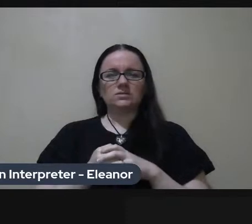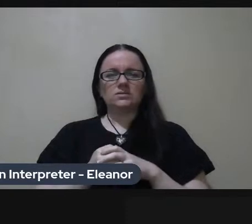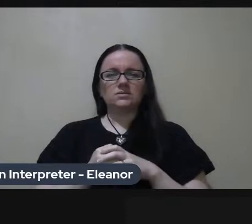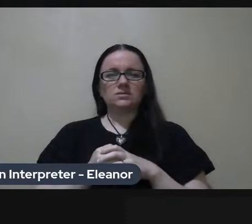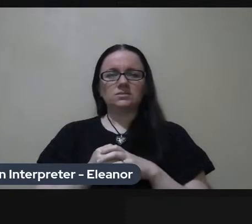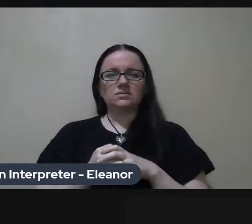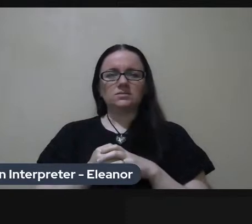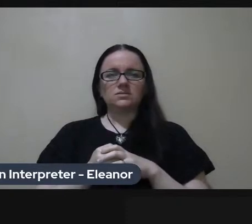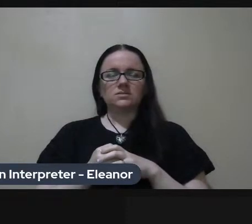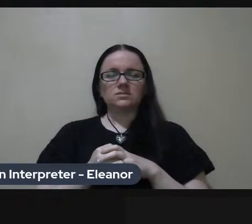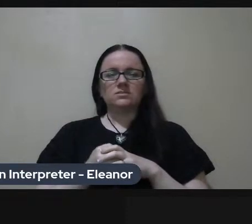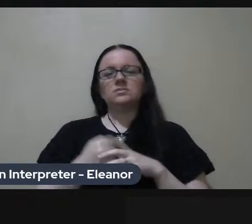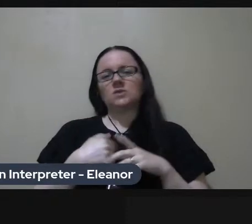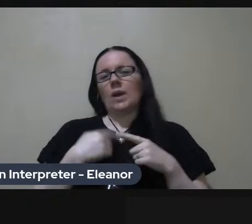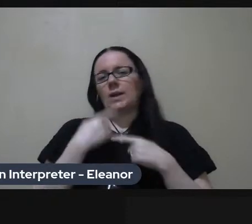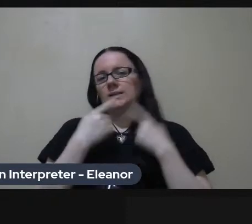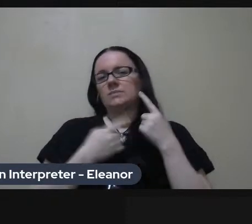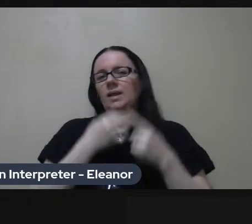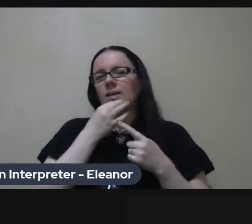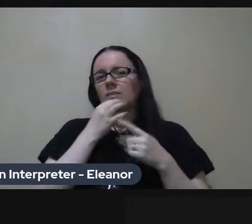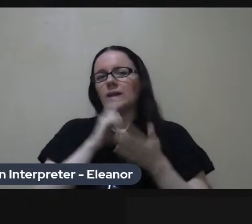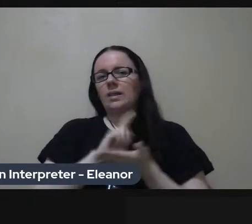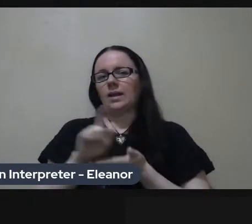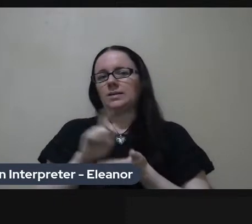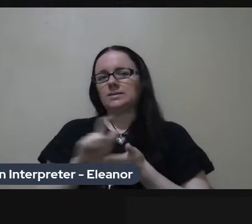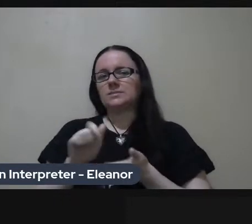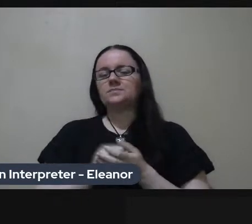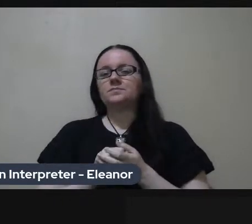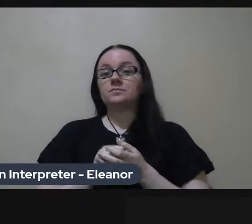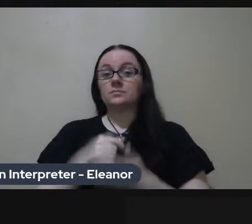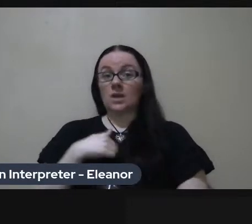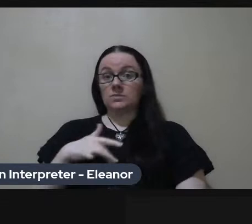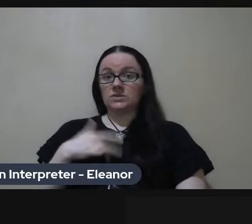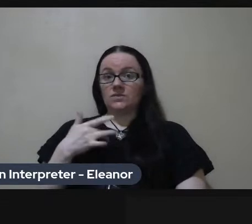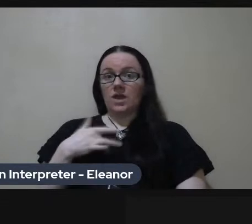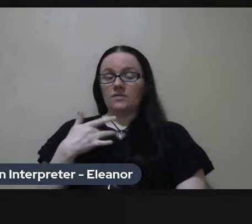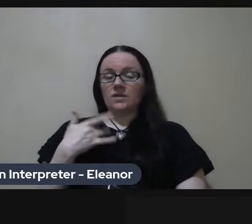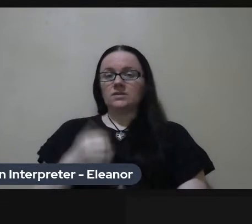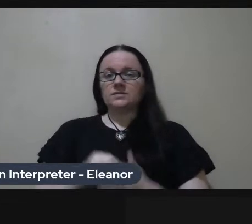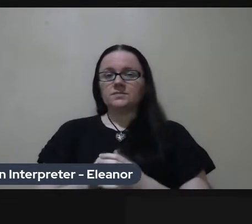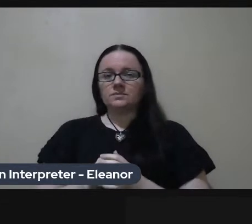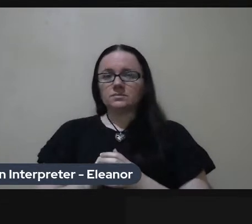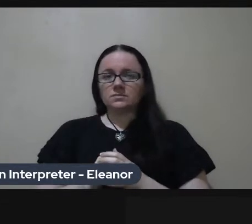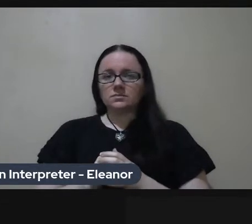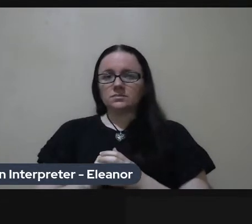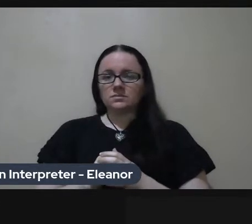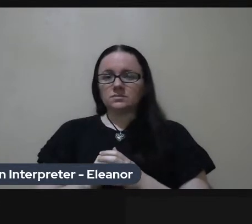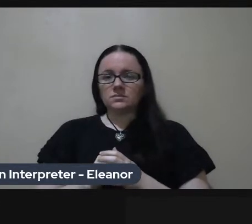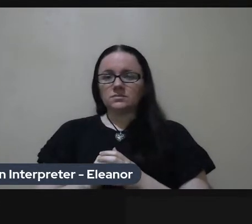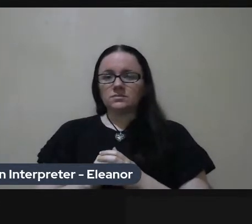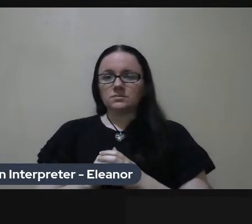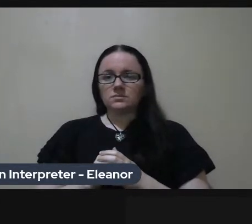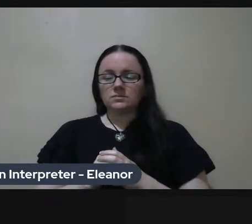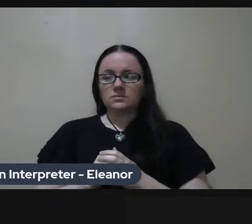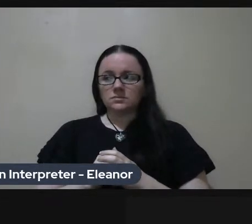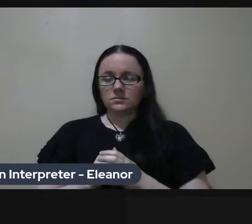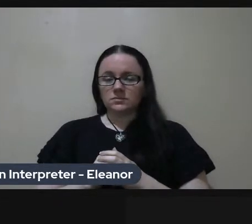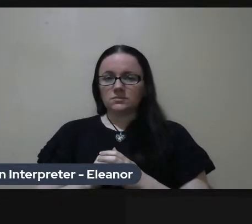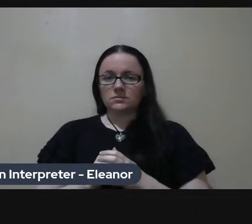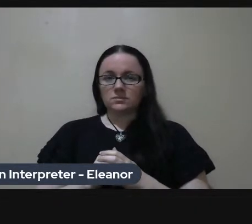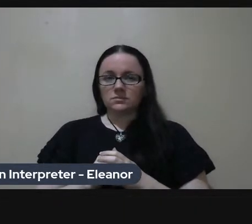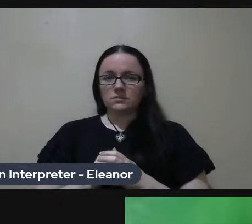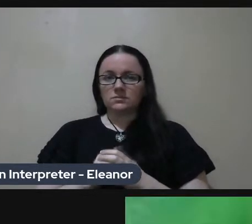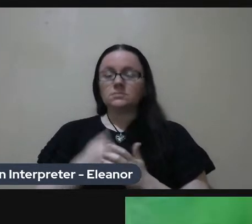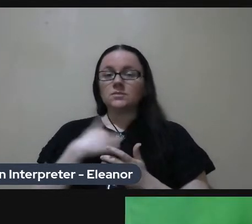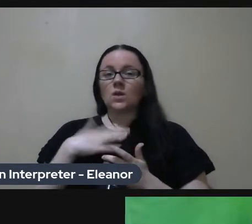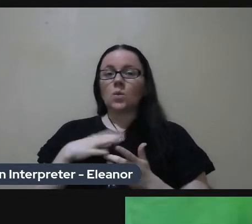about that later. And as you know, I'm a stroke survivor. But first, I'd like to thank the organisers of